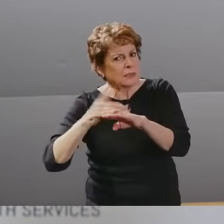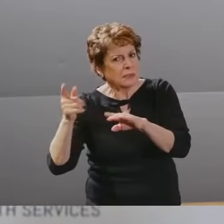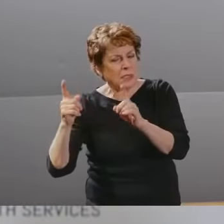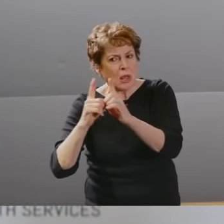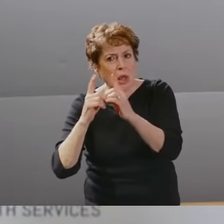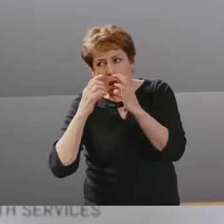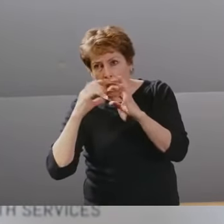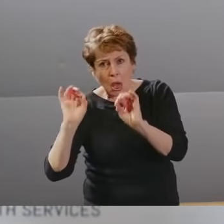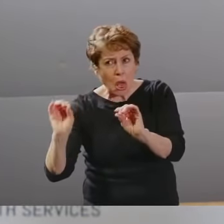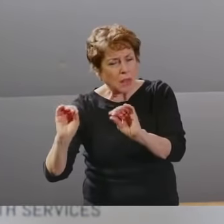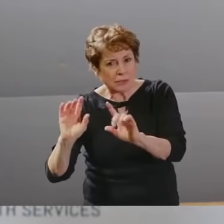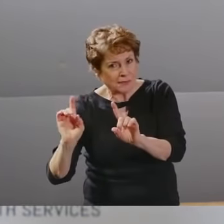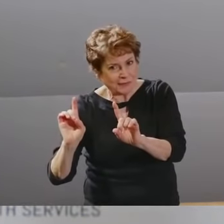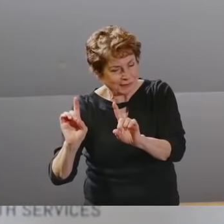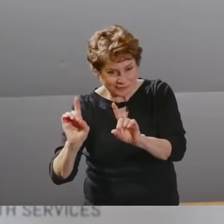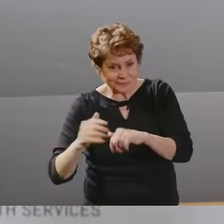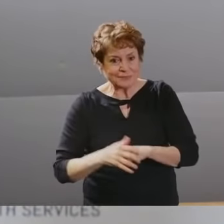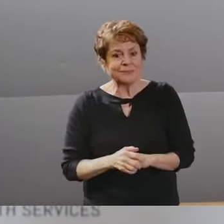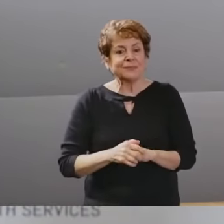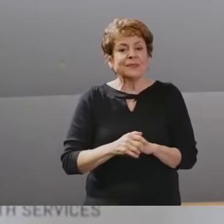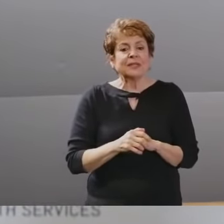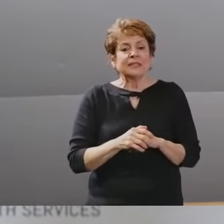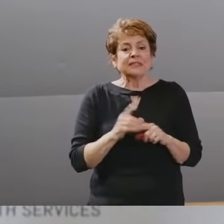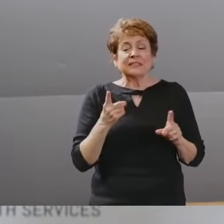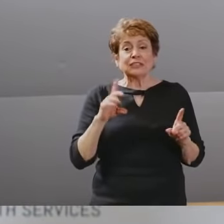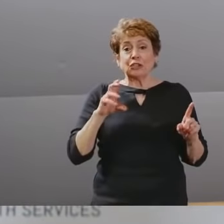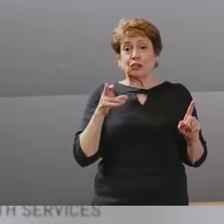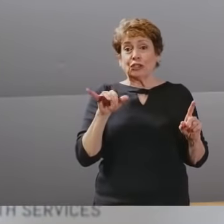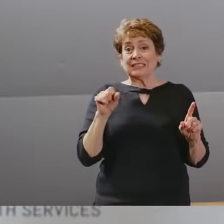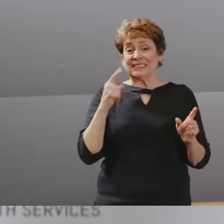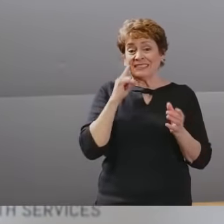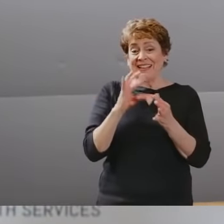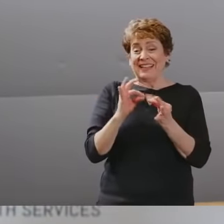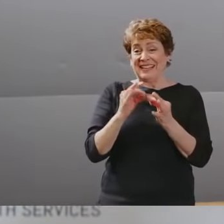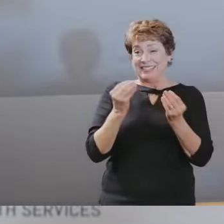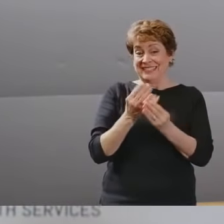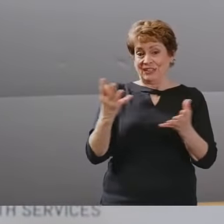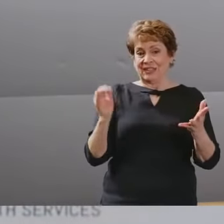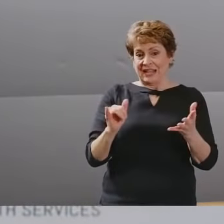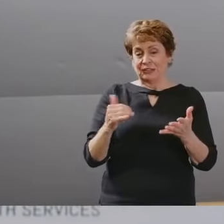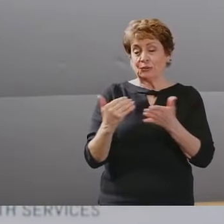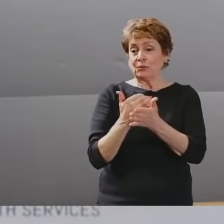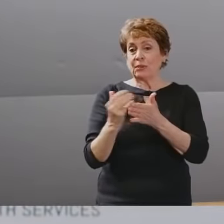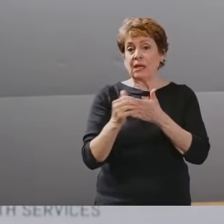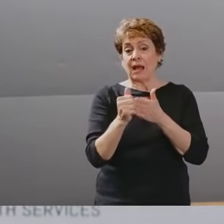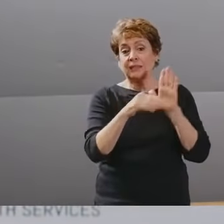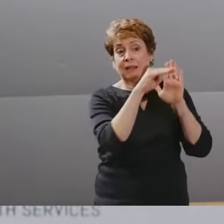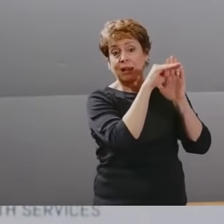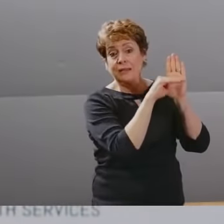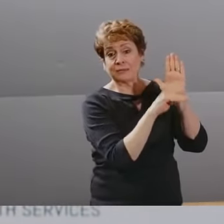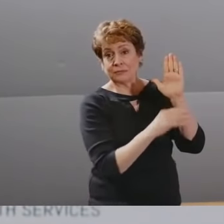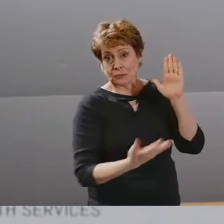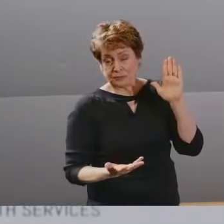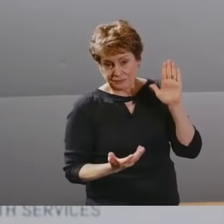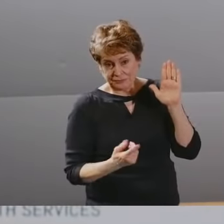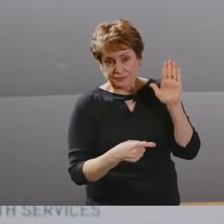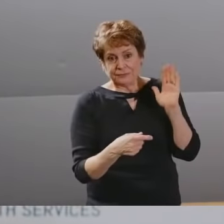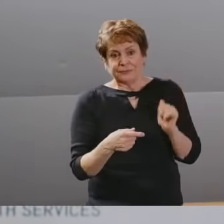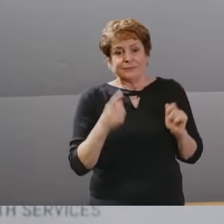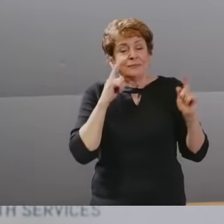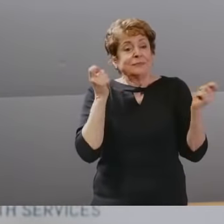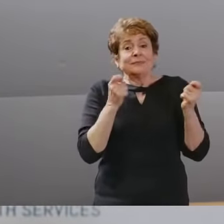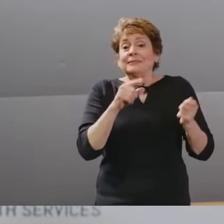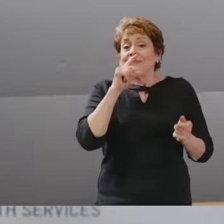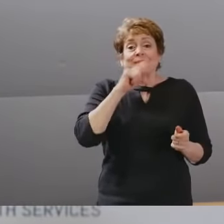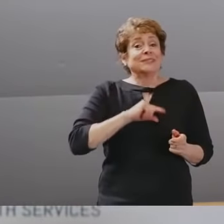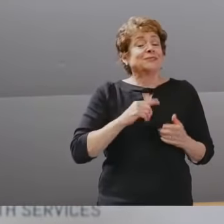Department of Health Services are releasing official guidance for celebrating Thanksgiving safely. Thanksgiving is